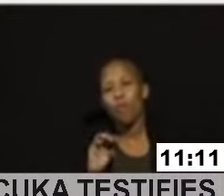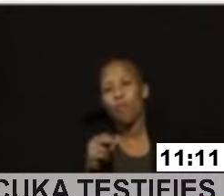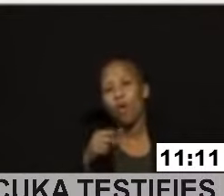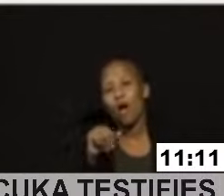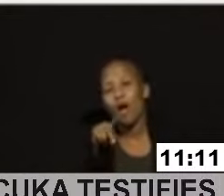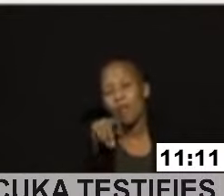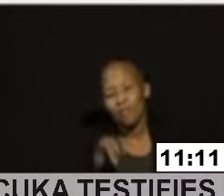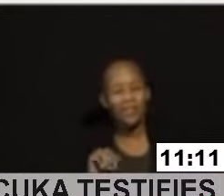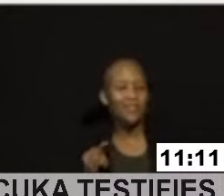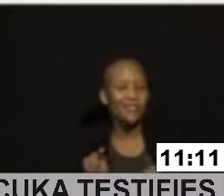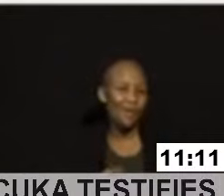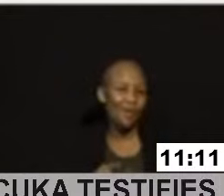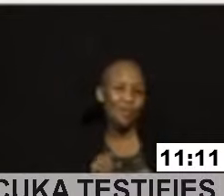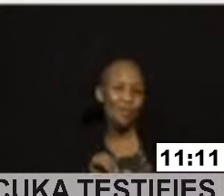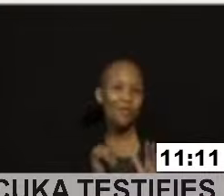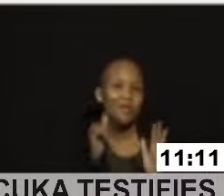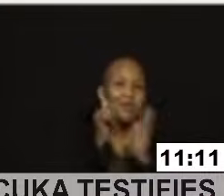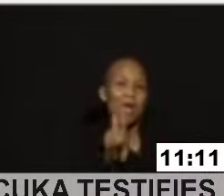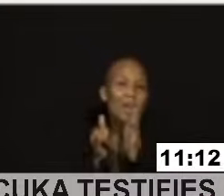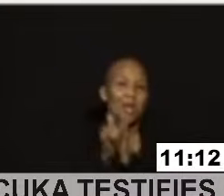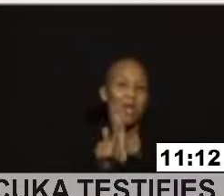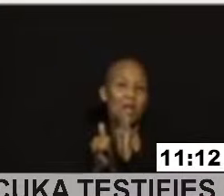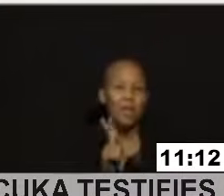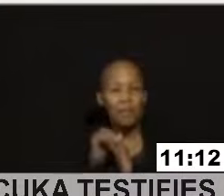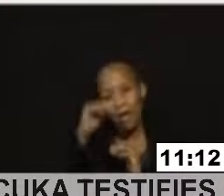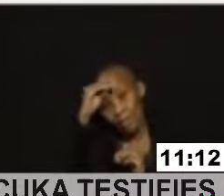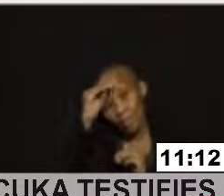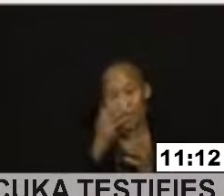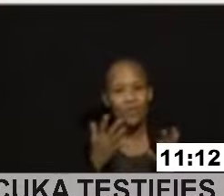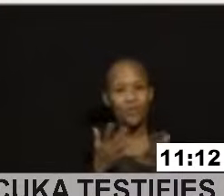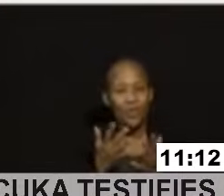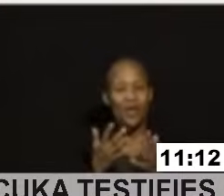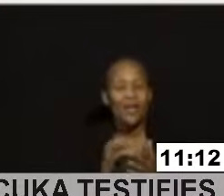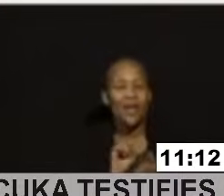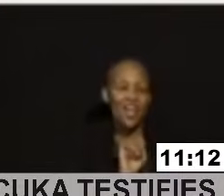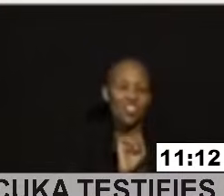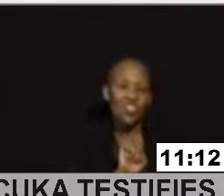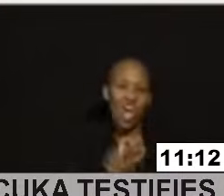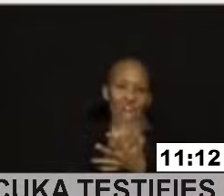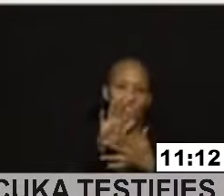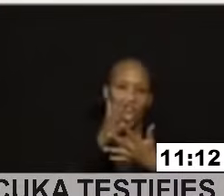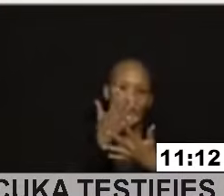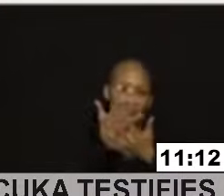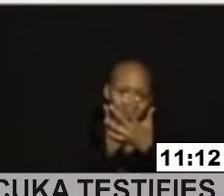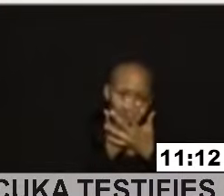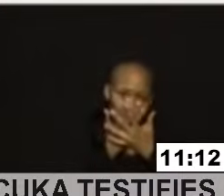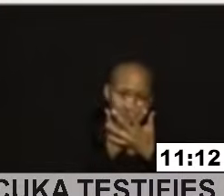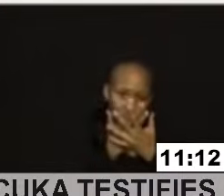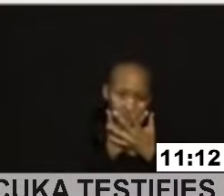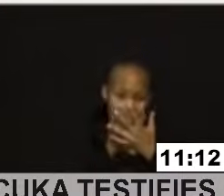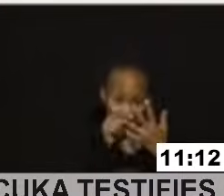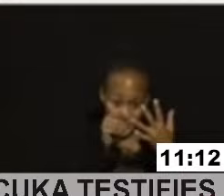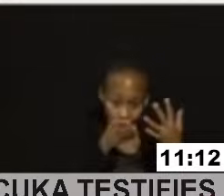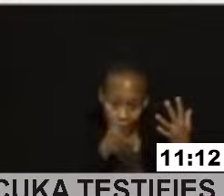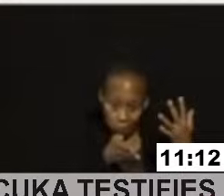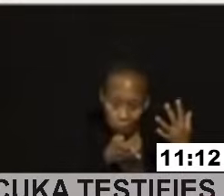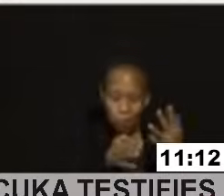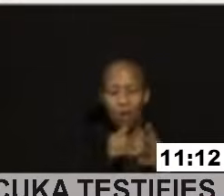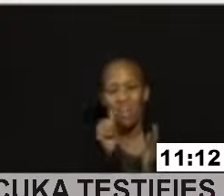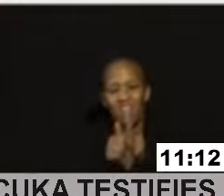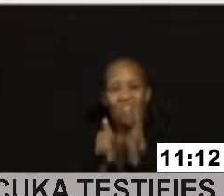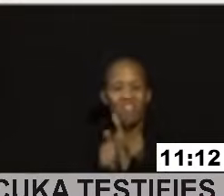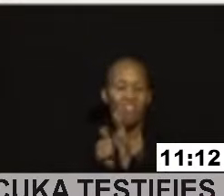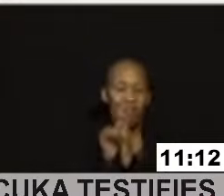police in custody. So we handled a number of trials, including the PAC trial in Bethel, that of Zef